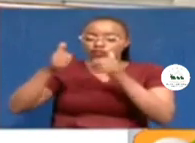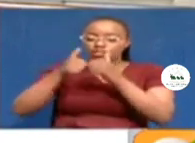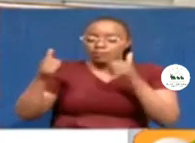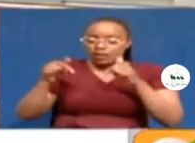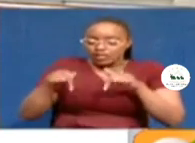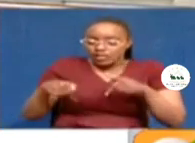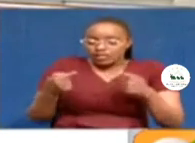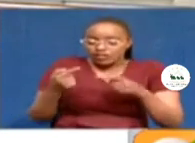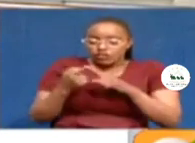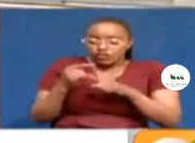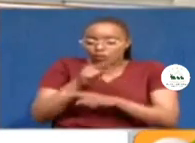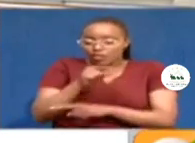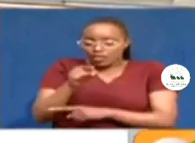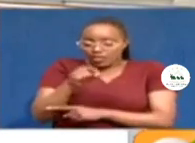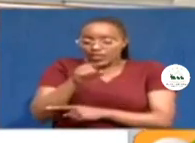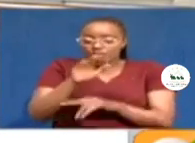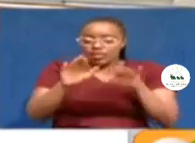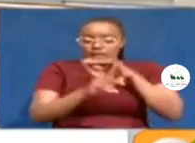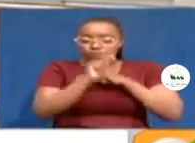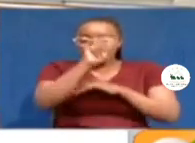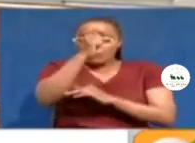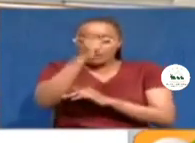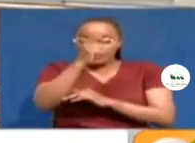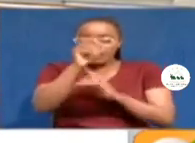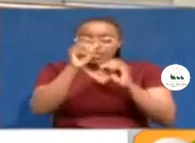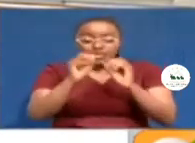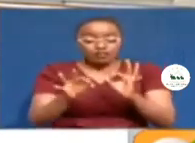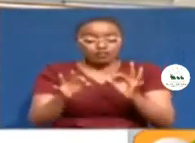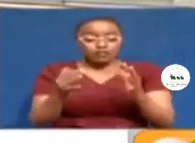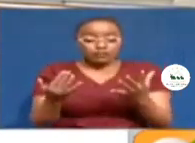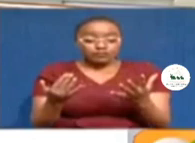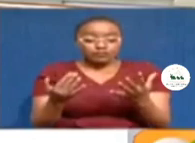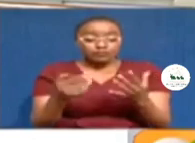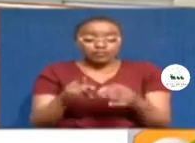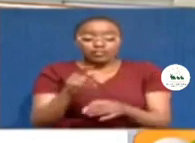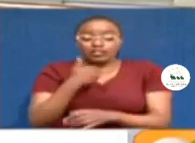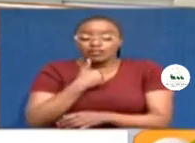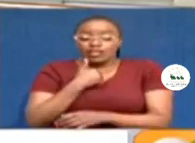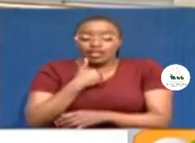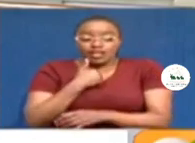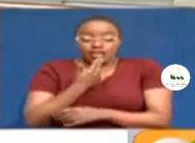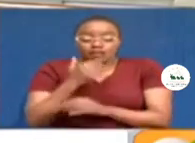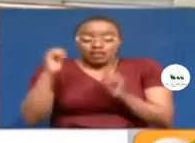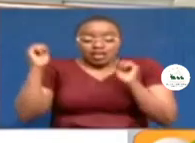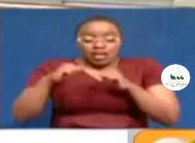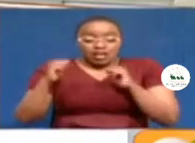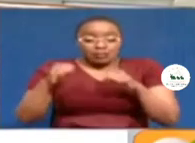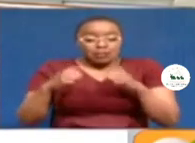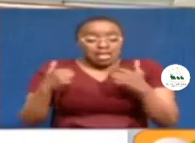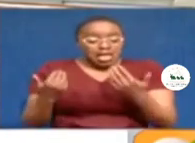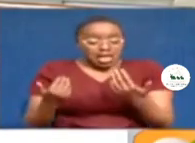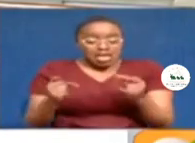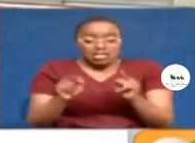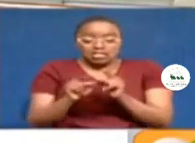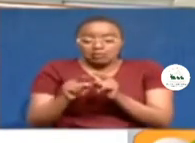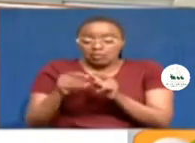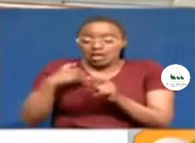separating ourselves from him, if they have the ability and the